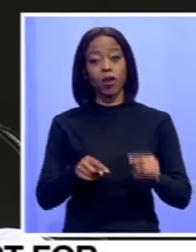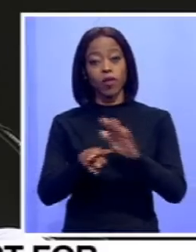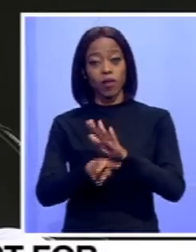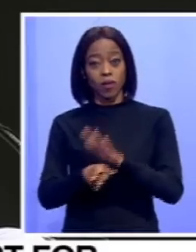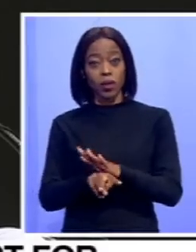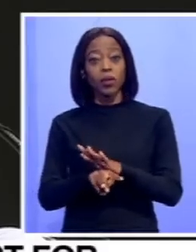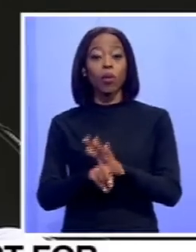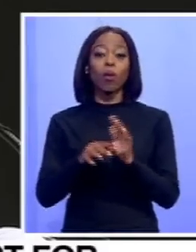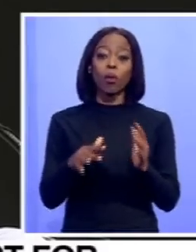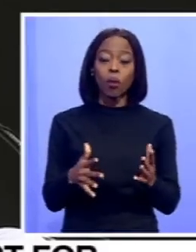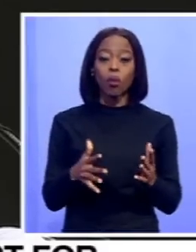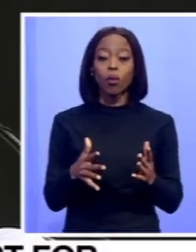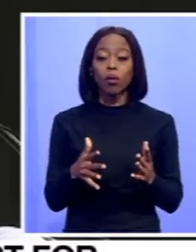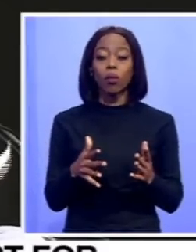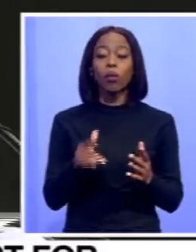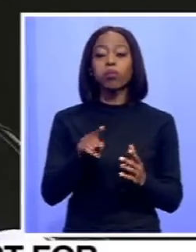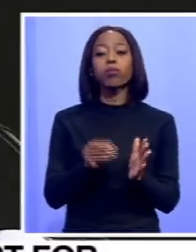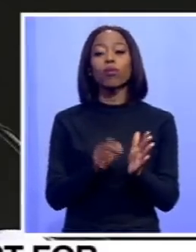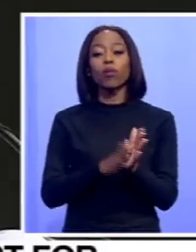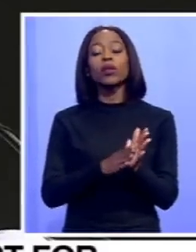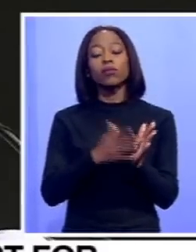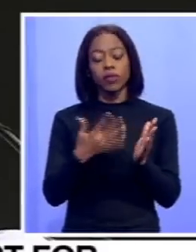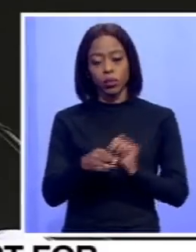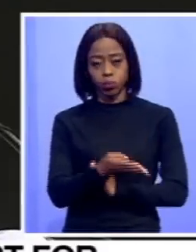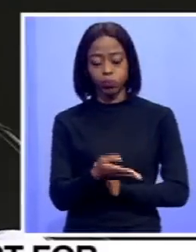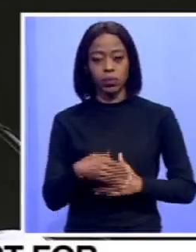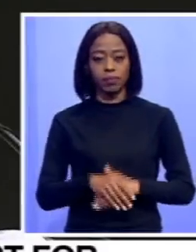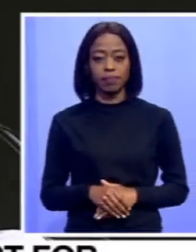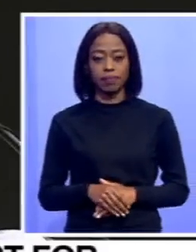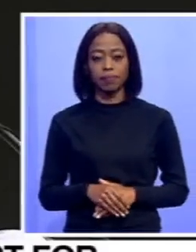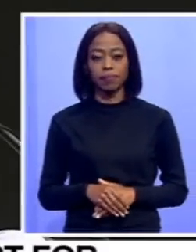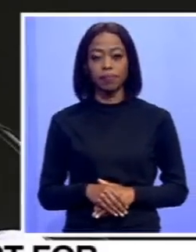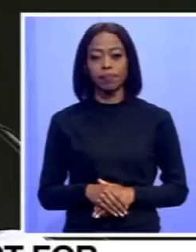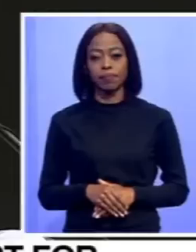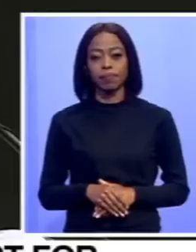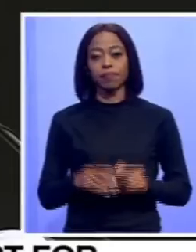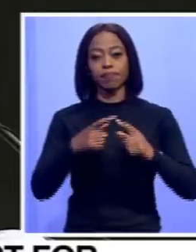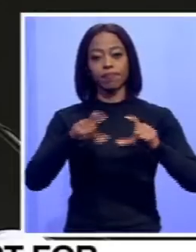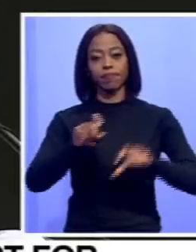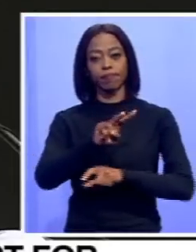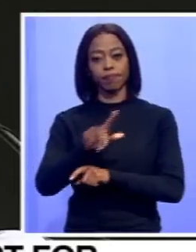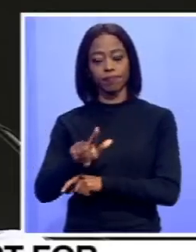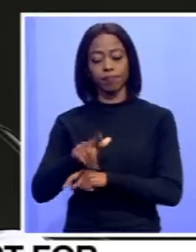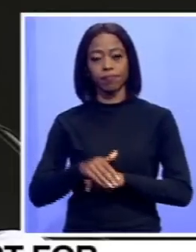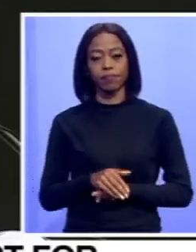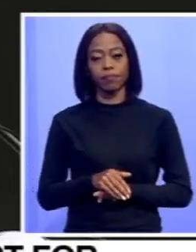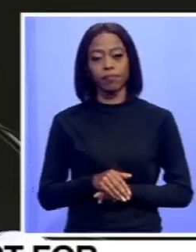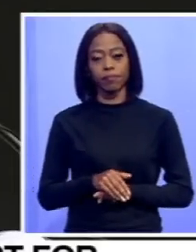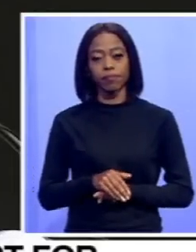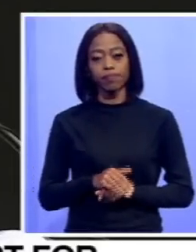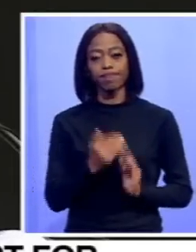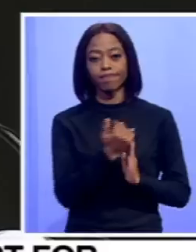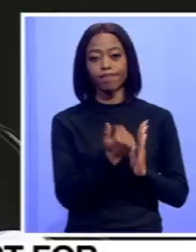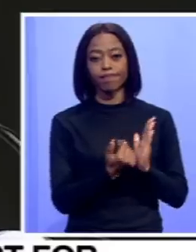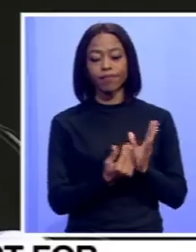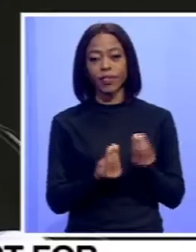incident, authenticity and completeness thereof was placed on record. Paragraph 27. The following was elicited